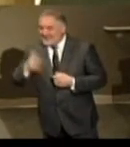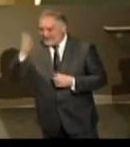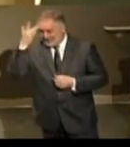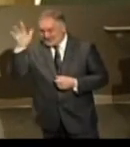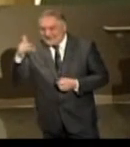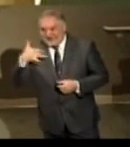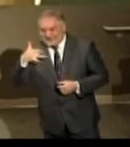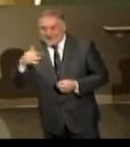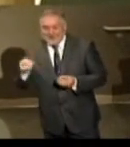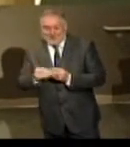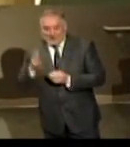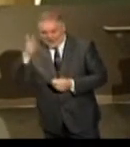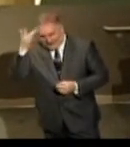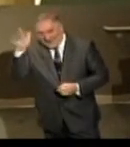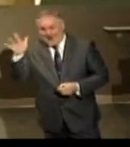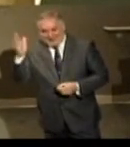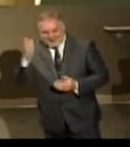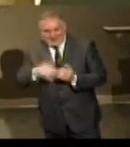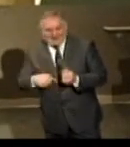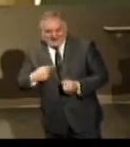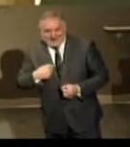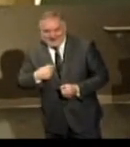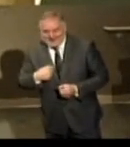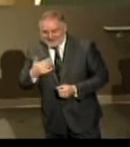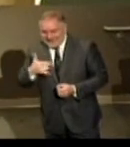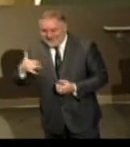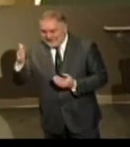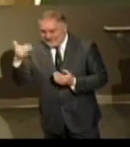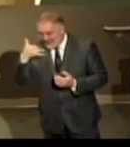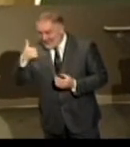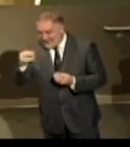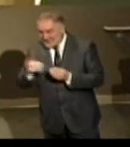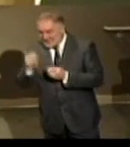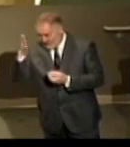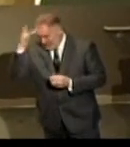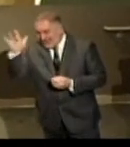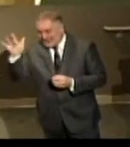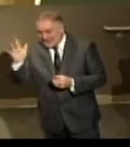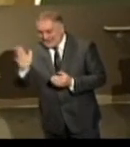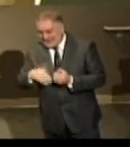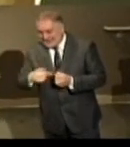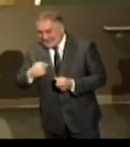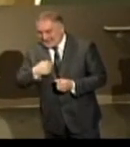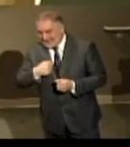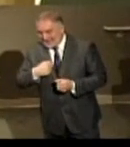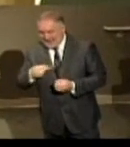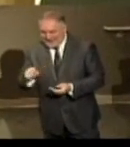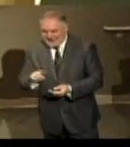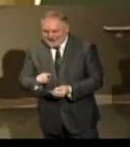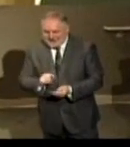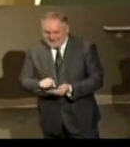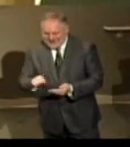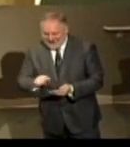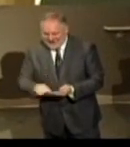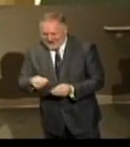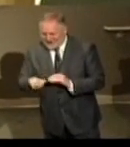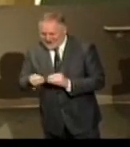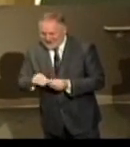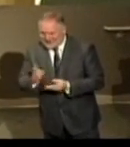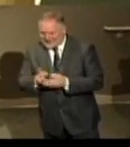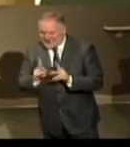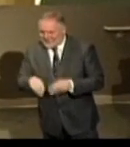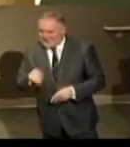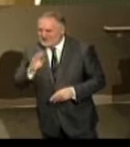and it's smarter than I am. Don't you hate a smartphone that's smarter than you are? I dialed this number. I answered it, and somebody came on the line speaking some